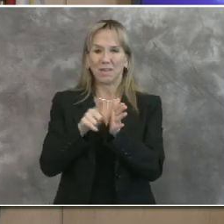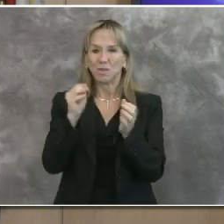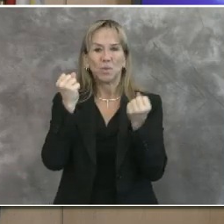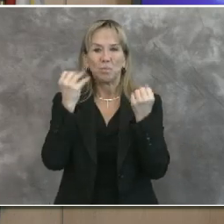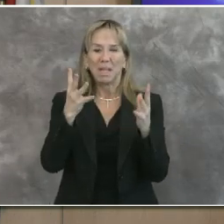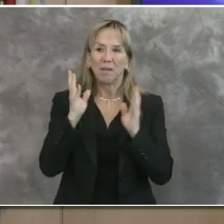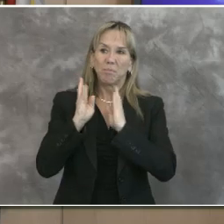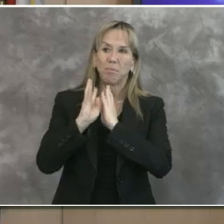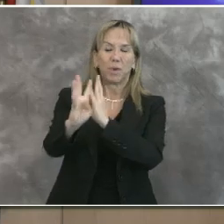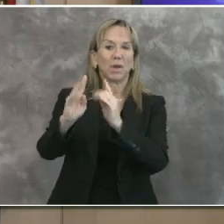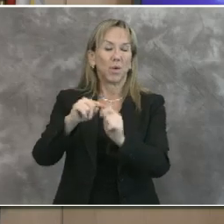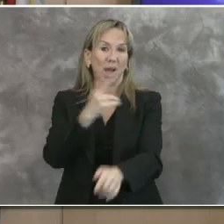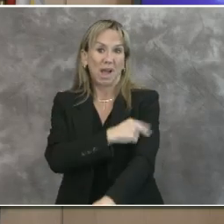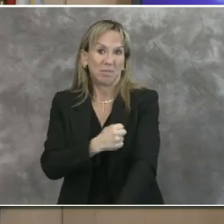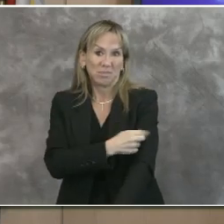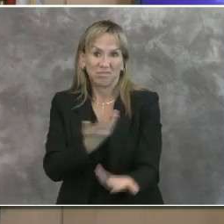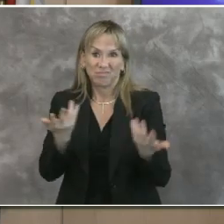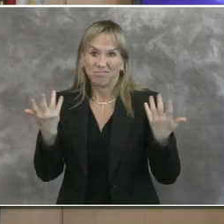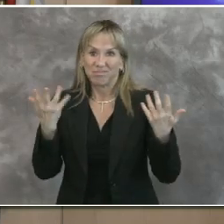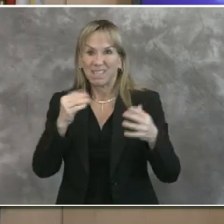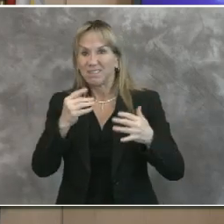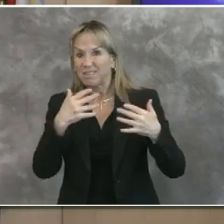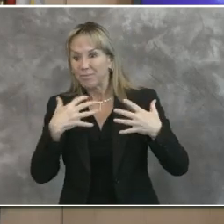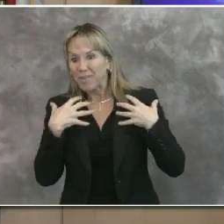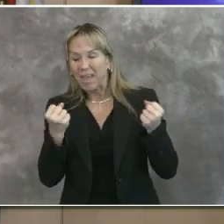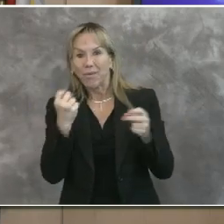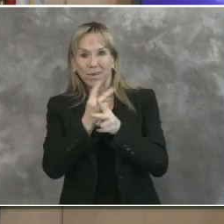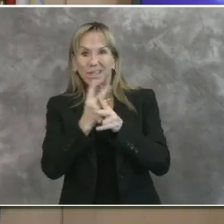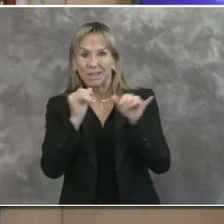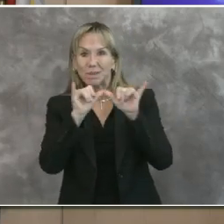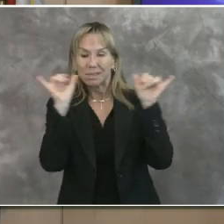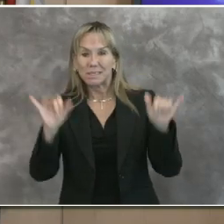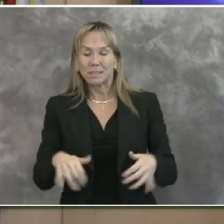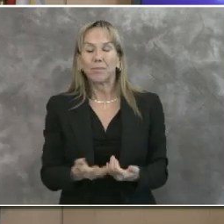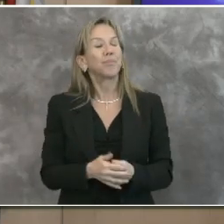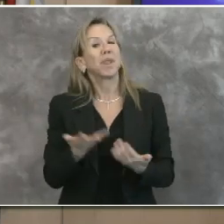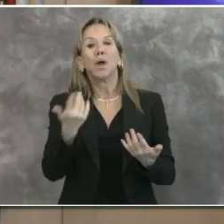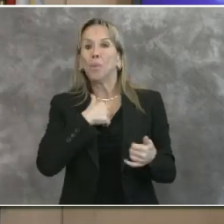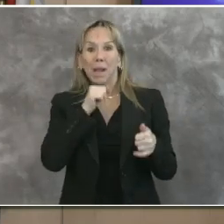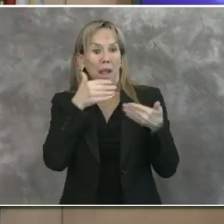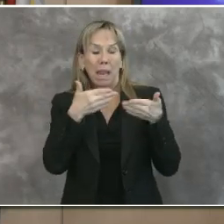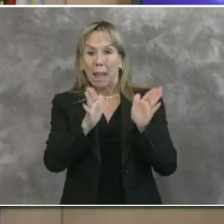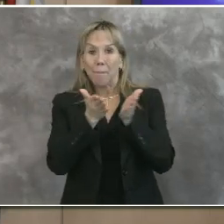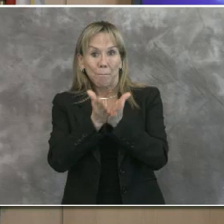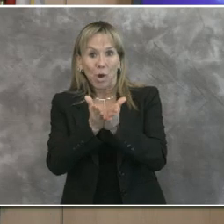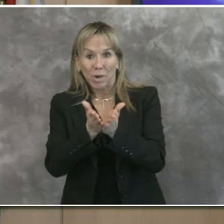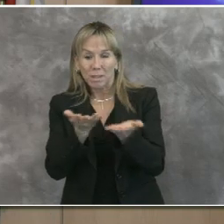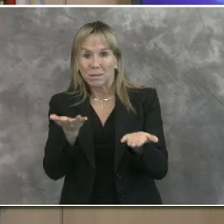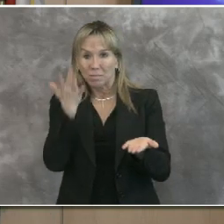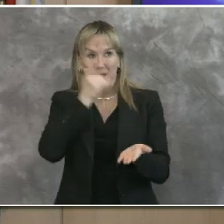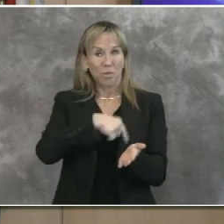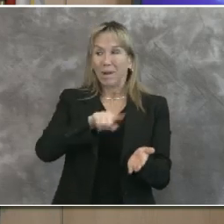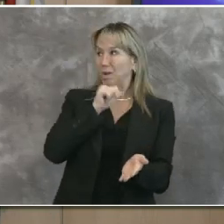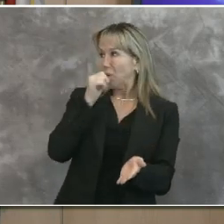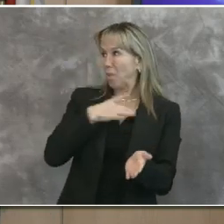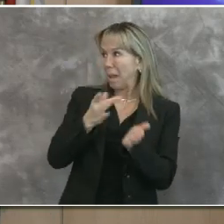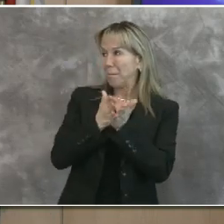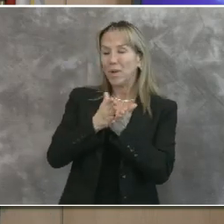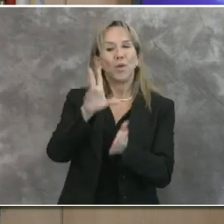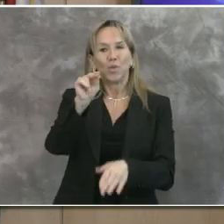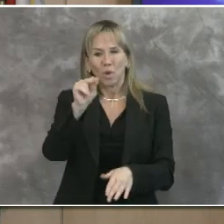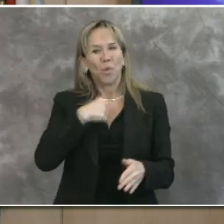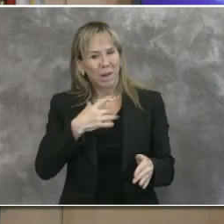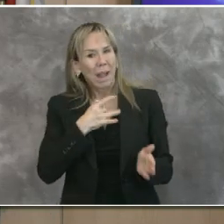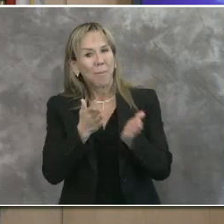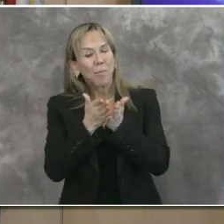had to not include boating because you can't reasonably physically distance on a boat. It isn't that our public health folks don't like boaters, they do.